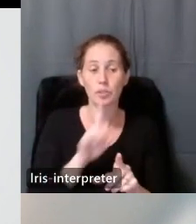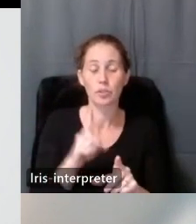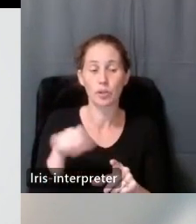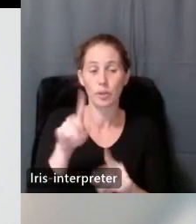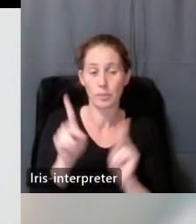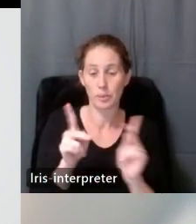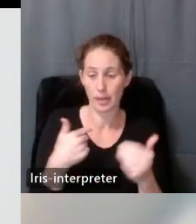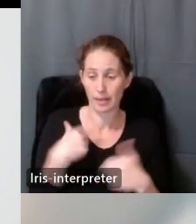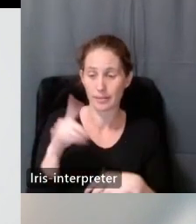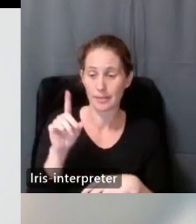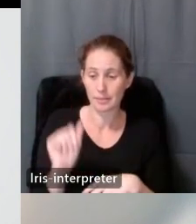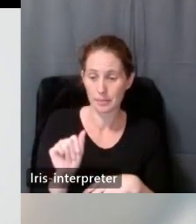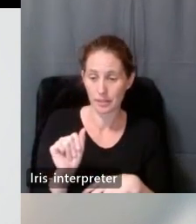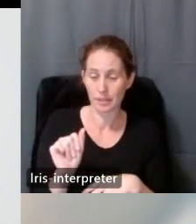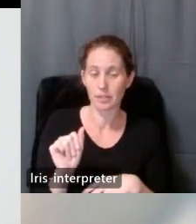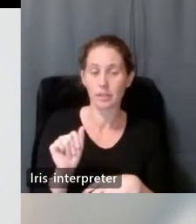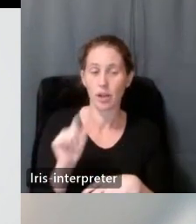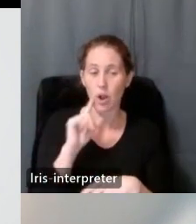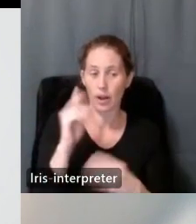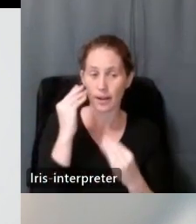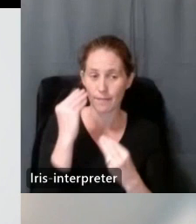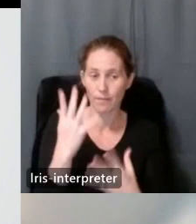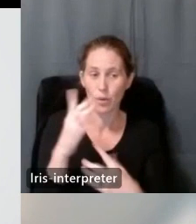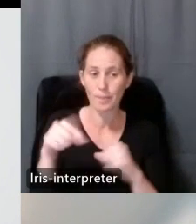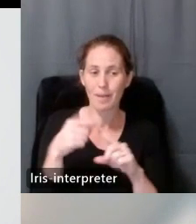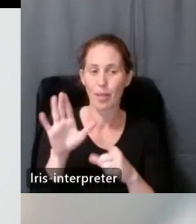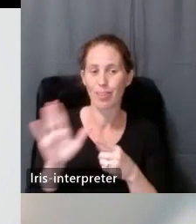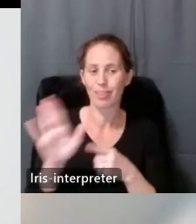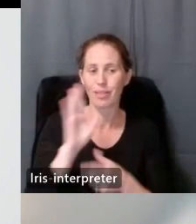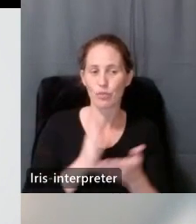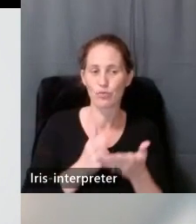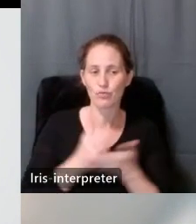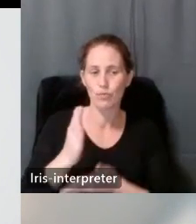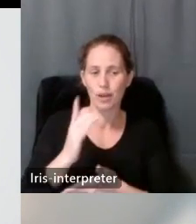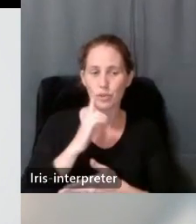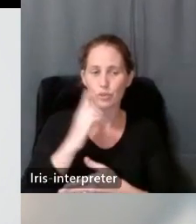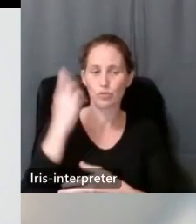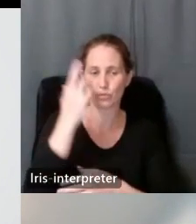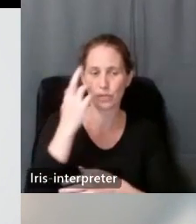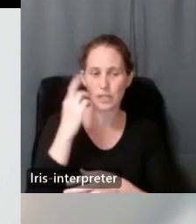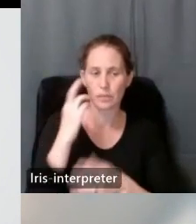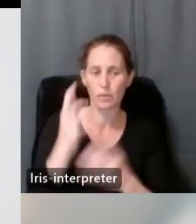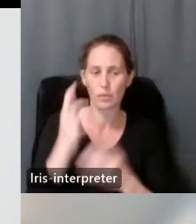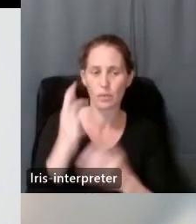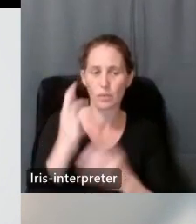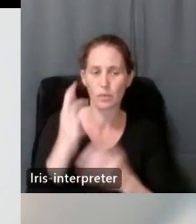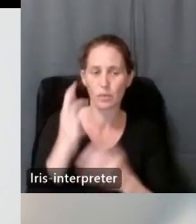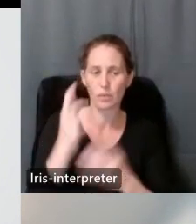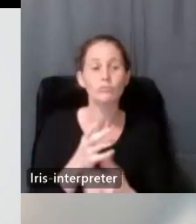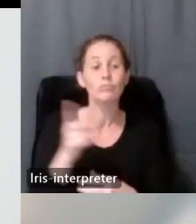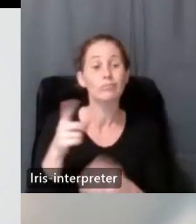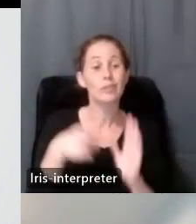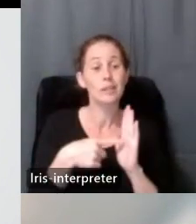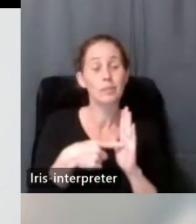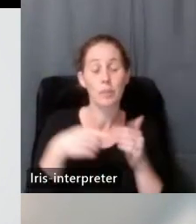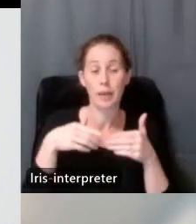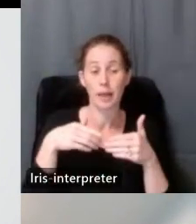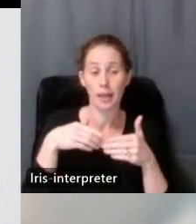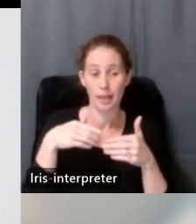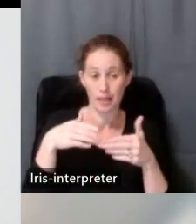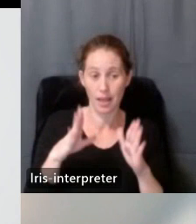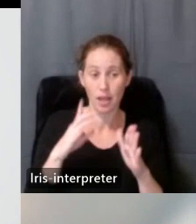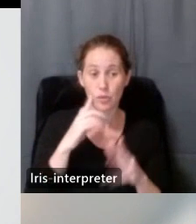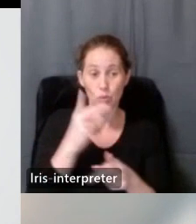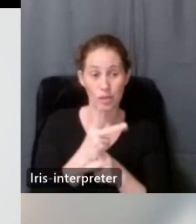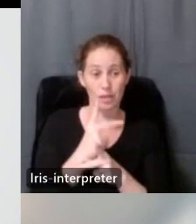with disabilities are informed about their right to reasonable accommodations. For example, being allowed to keep their